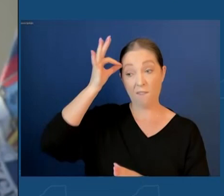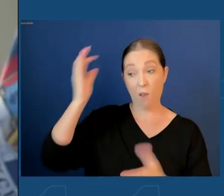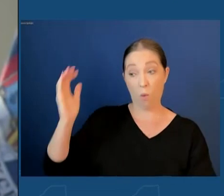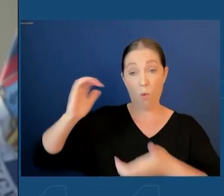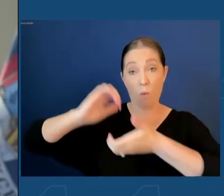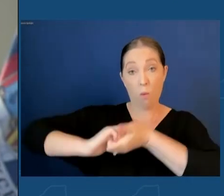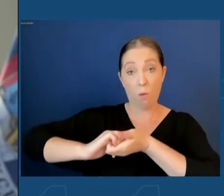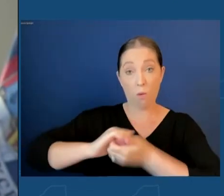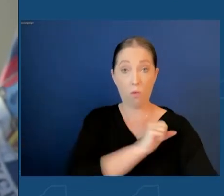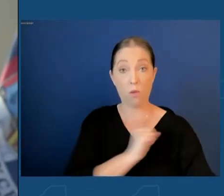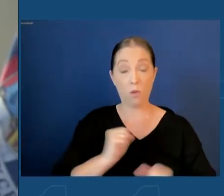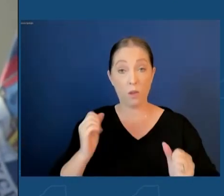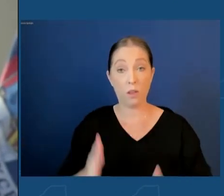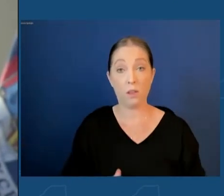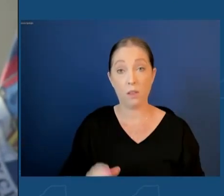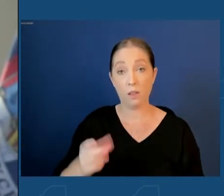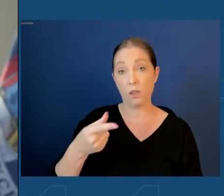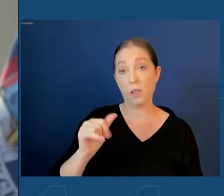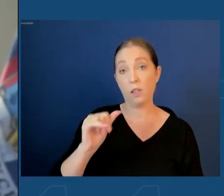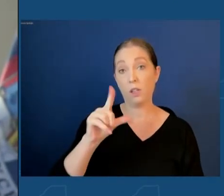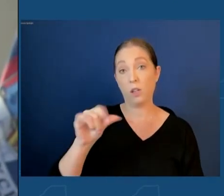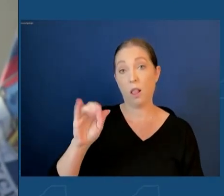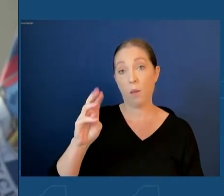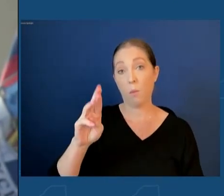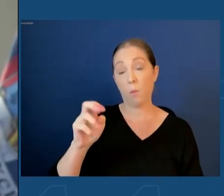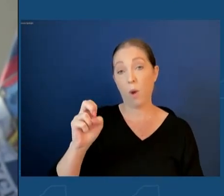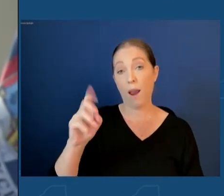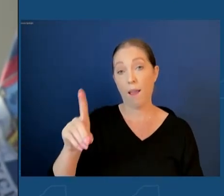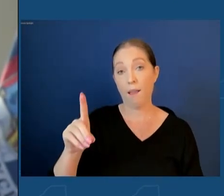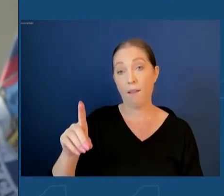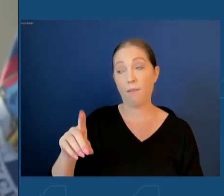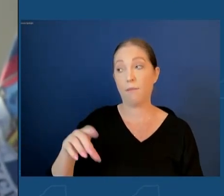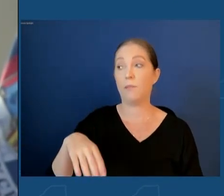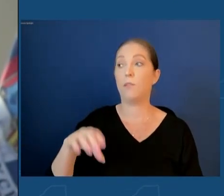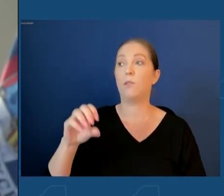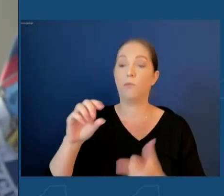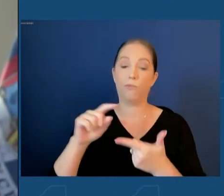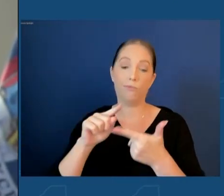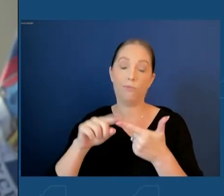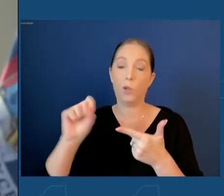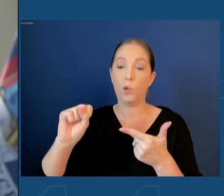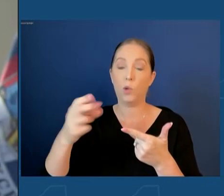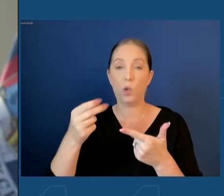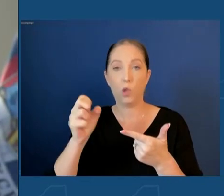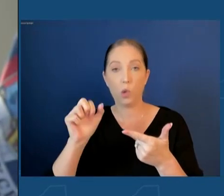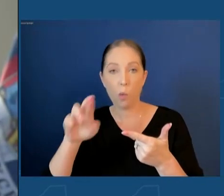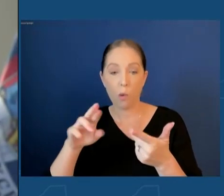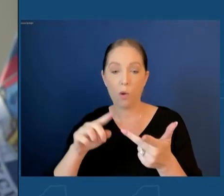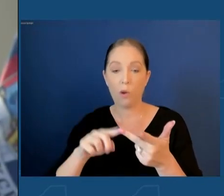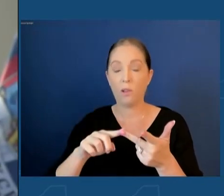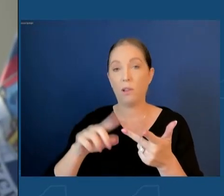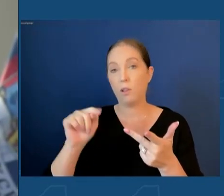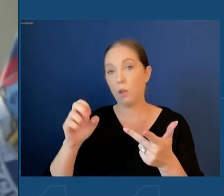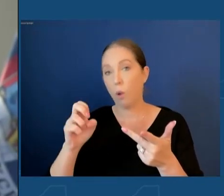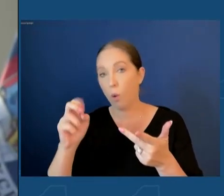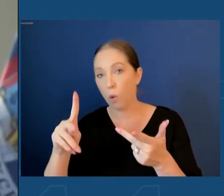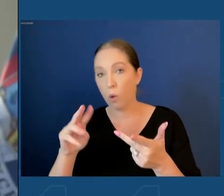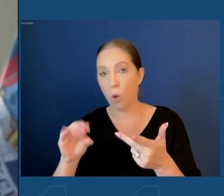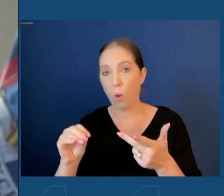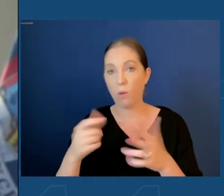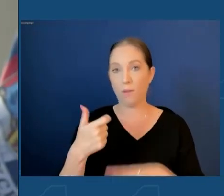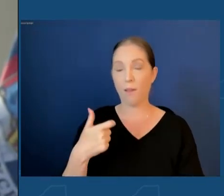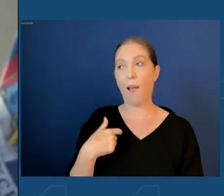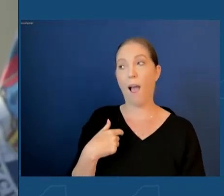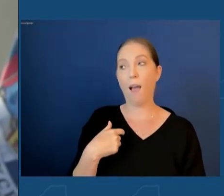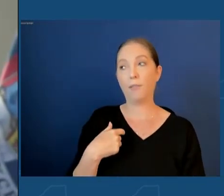Senator Gillibrand, Senator Schumer, and Congressman Tonko, who are a really important part of this. And also, I have a certain affection for mayors. I come out